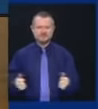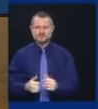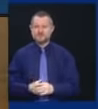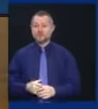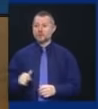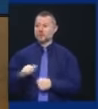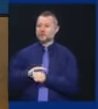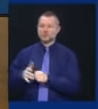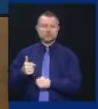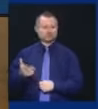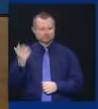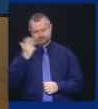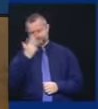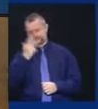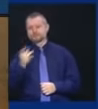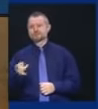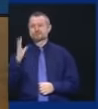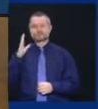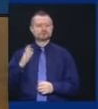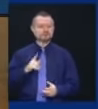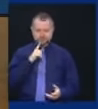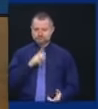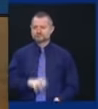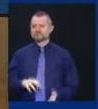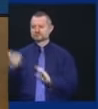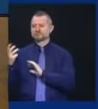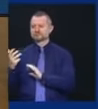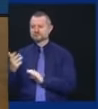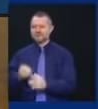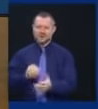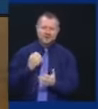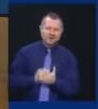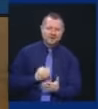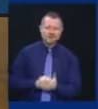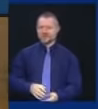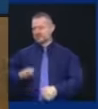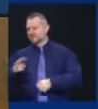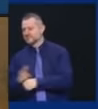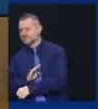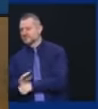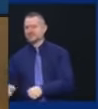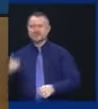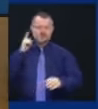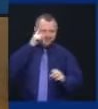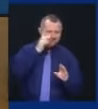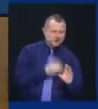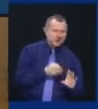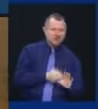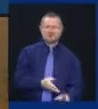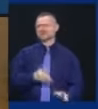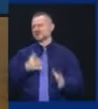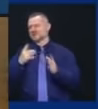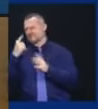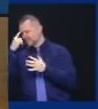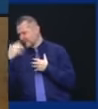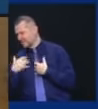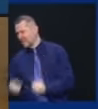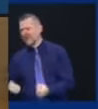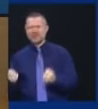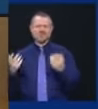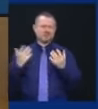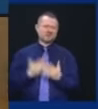much damage. Economic damage, personal damage, psychological damage, mental health